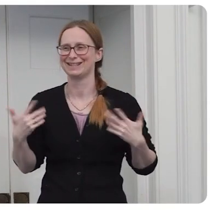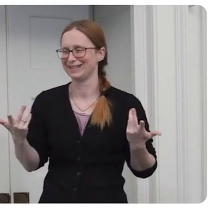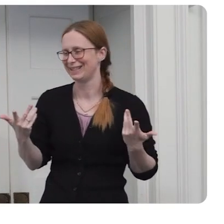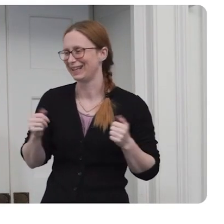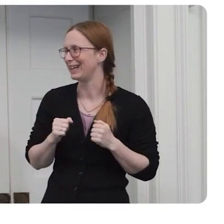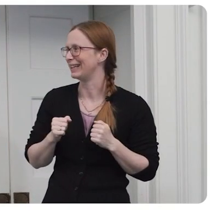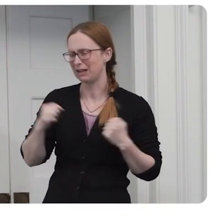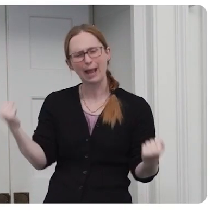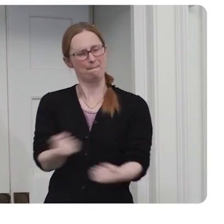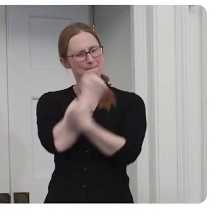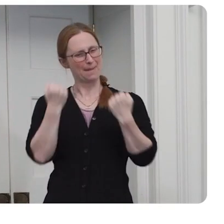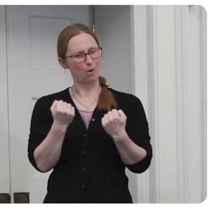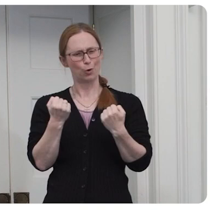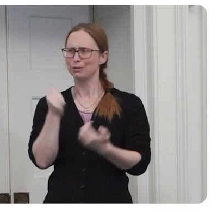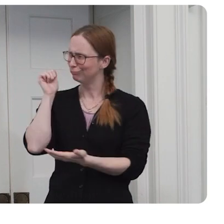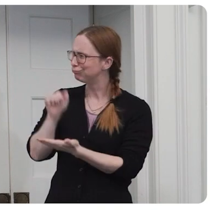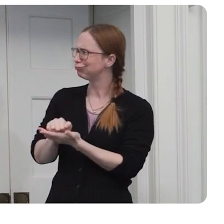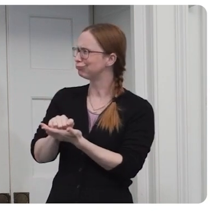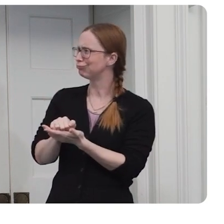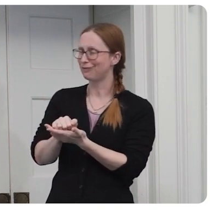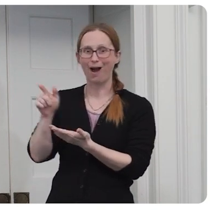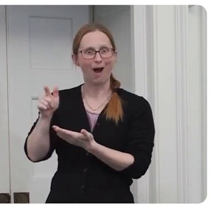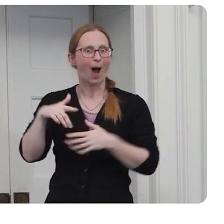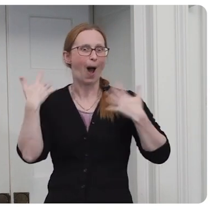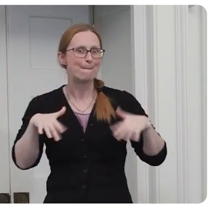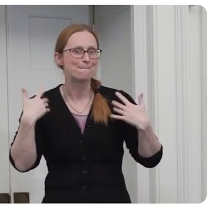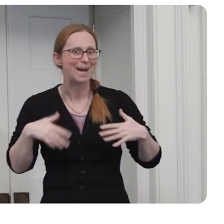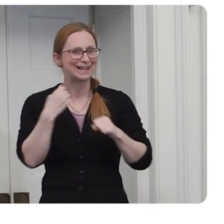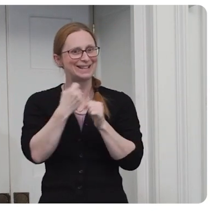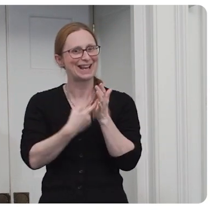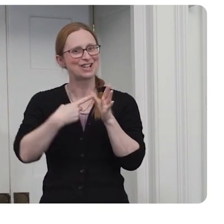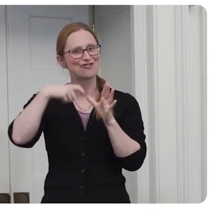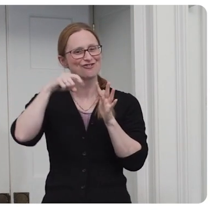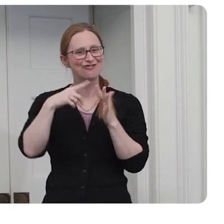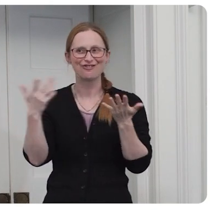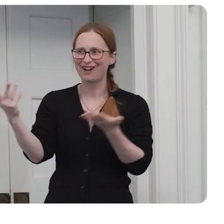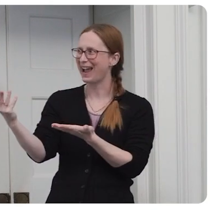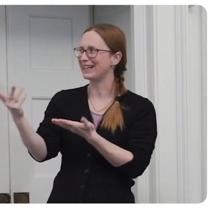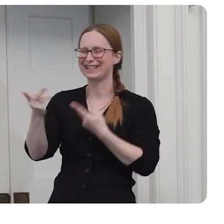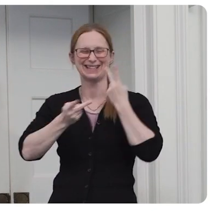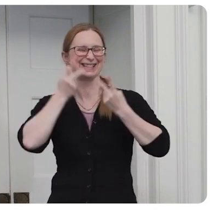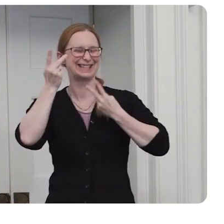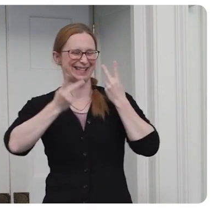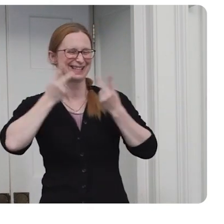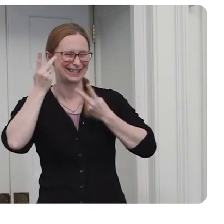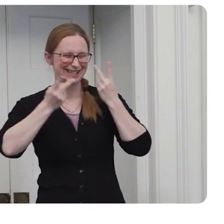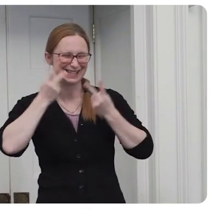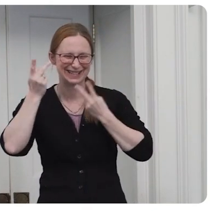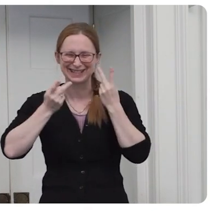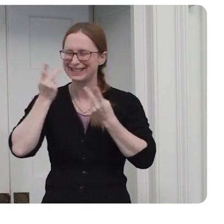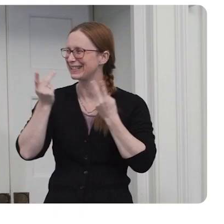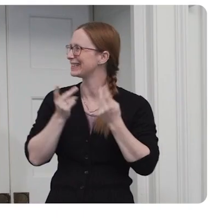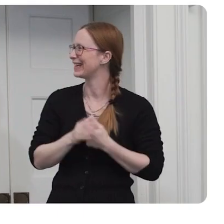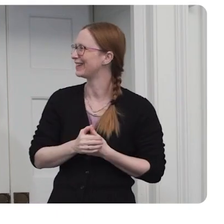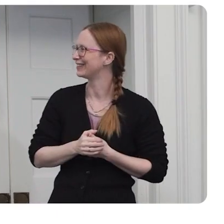Amazing. Amazing. And powerful. You are amazing. Amazing Grace. Amazing Grace.